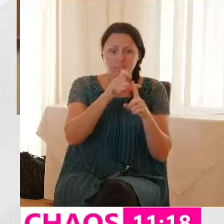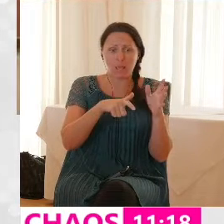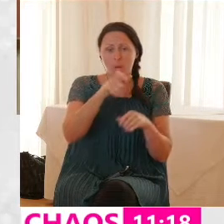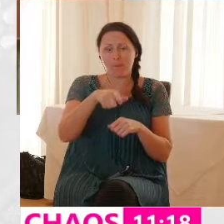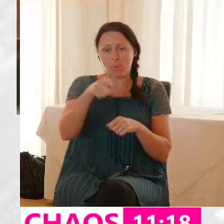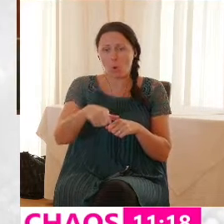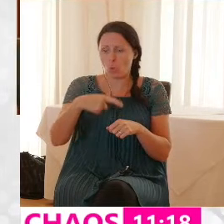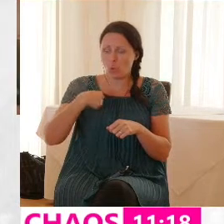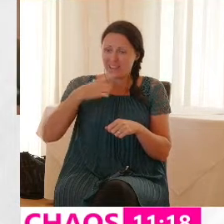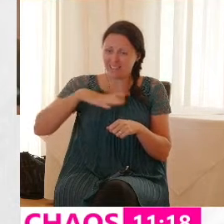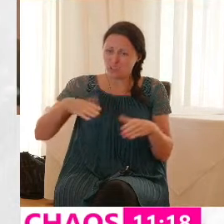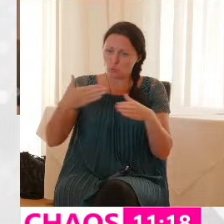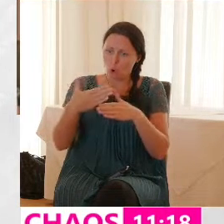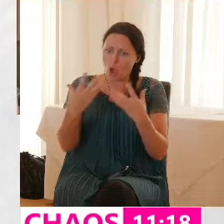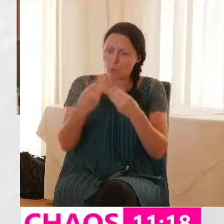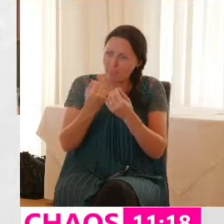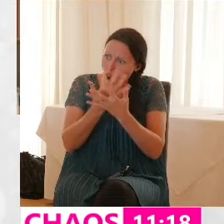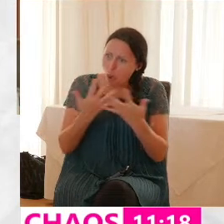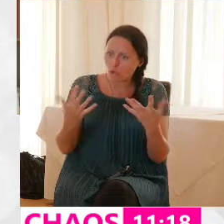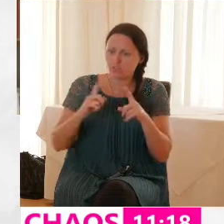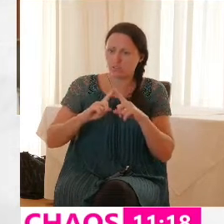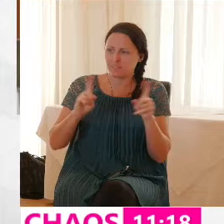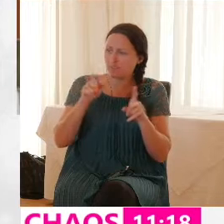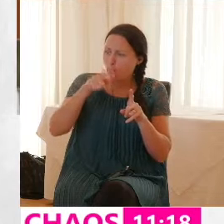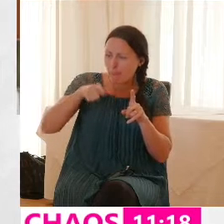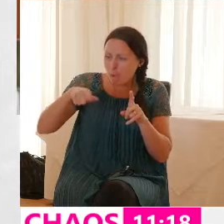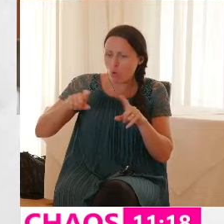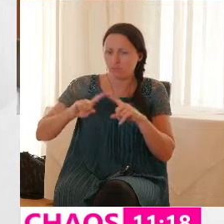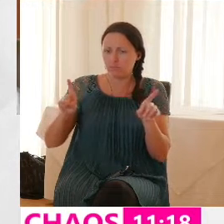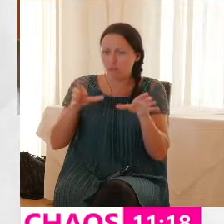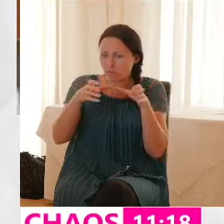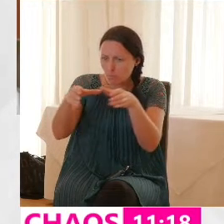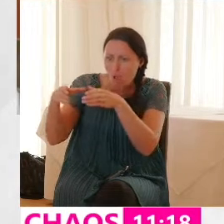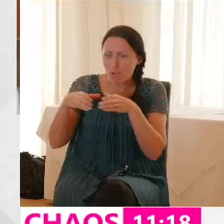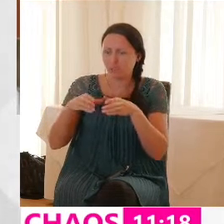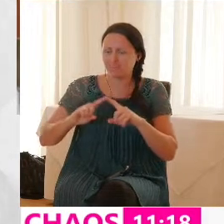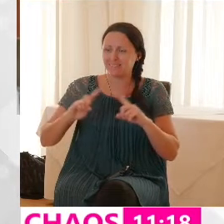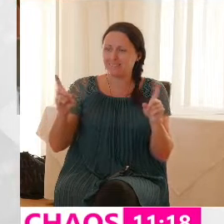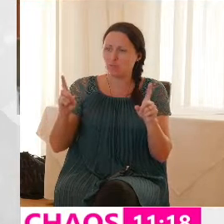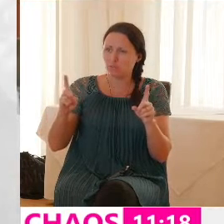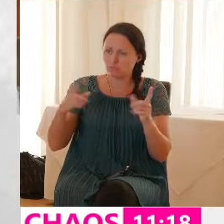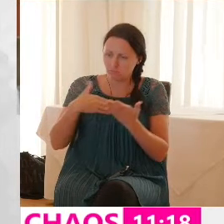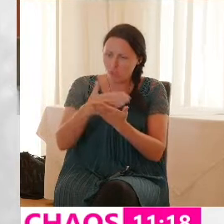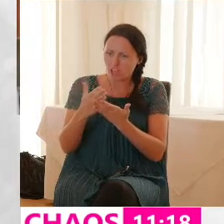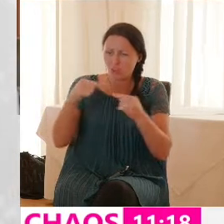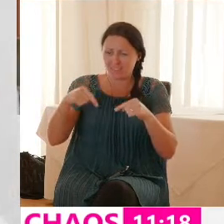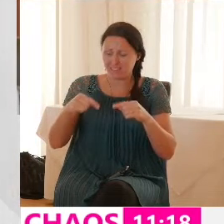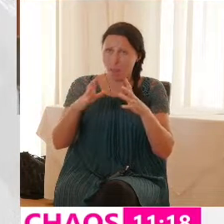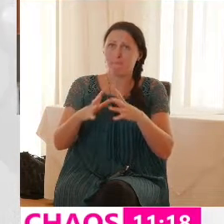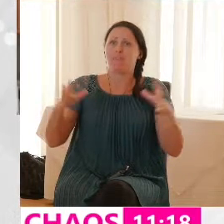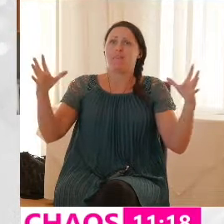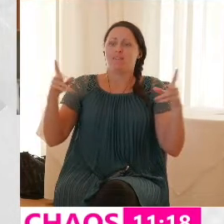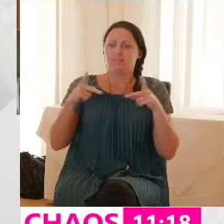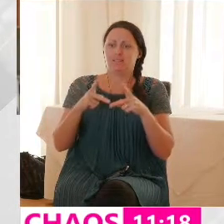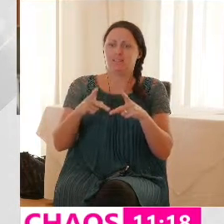people in different, different parts of this huge system. And